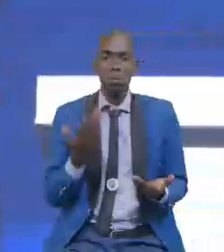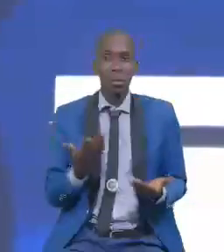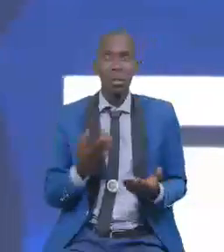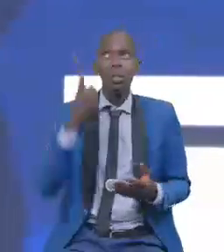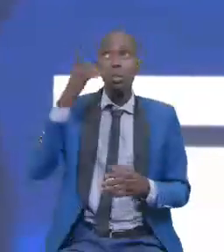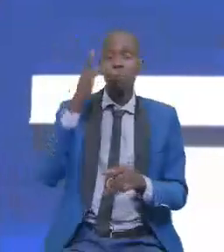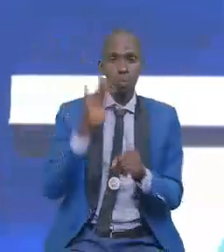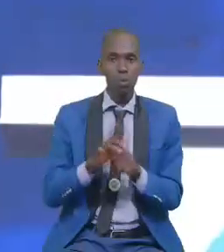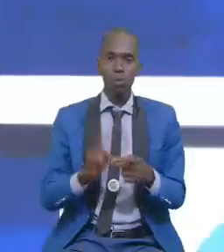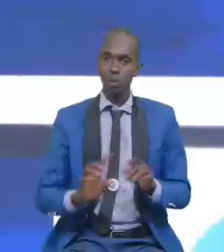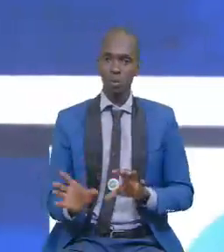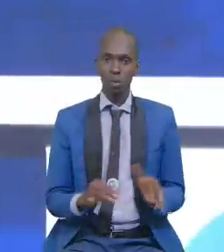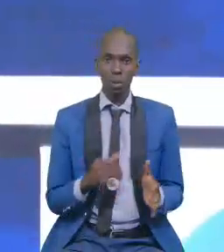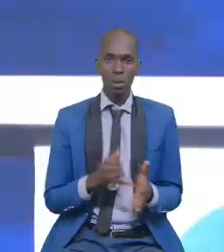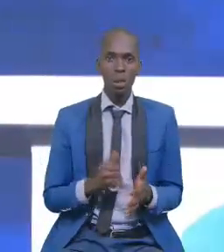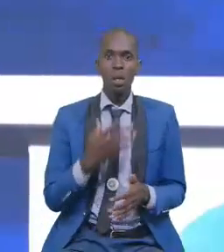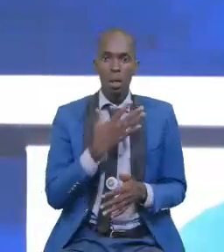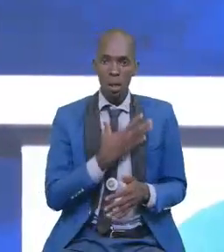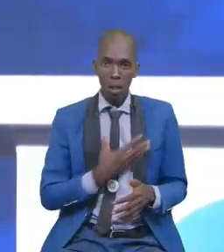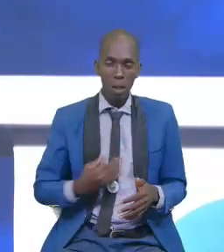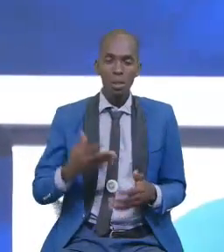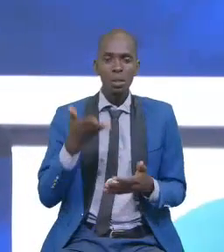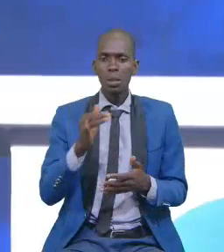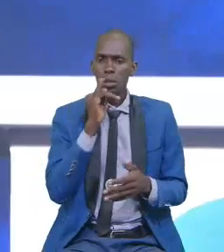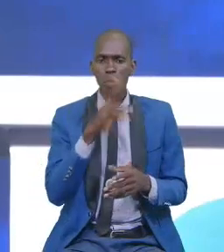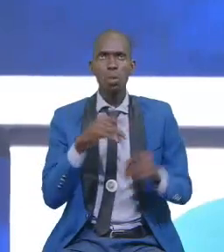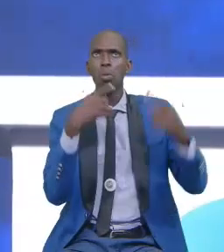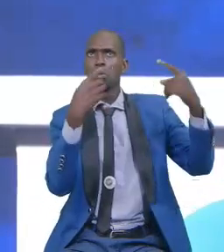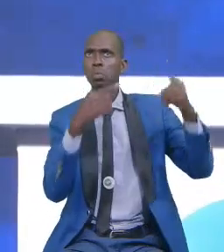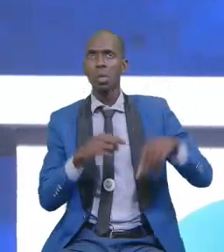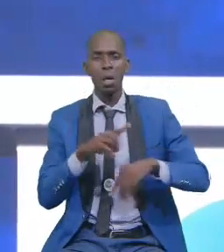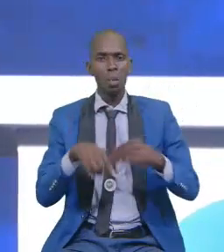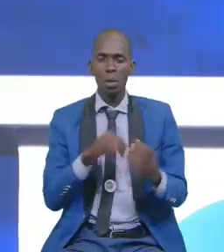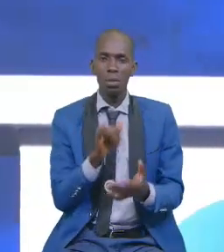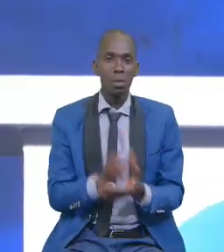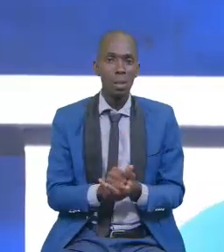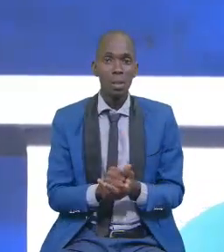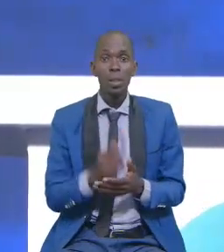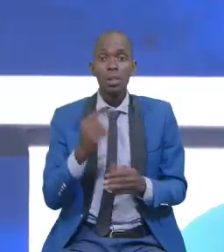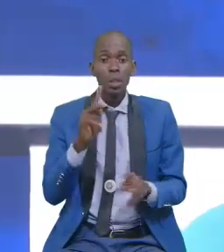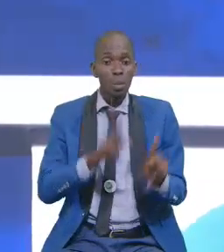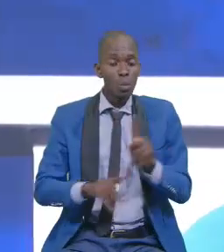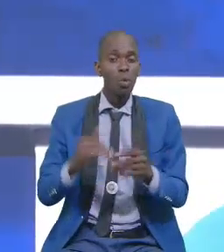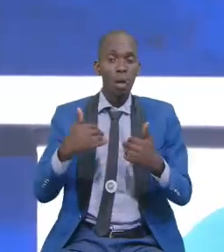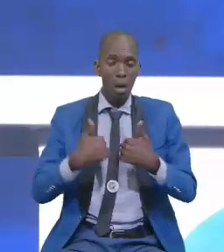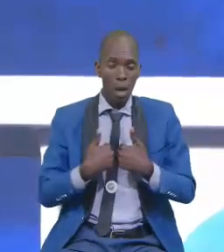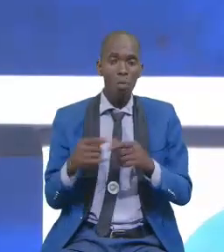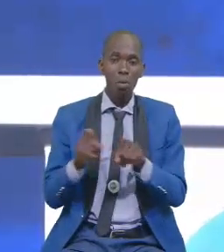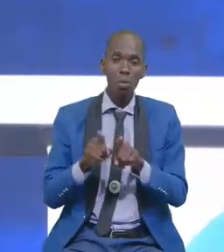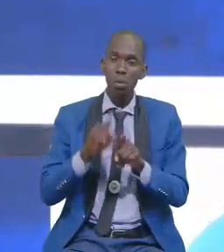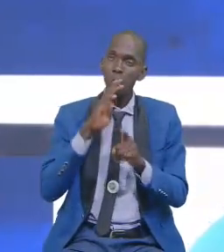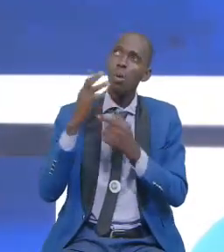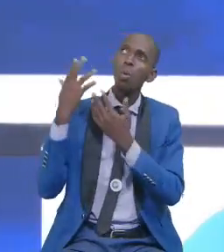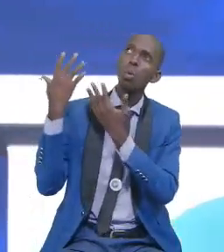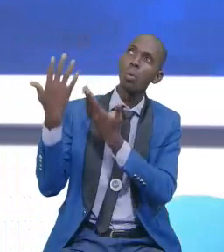it. And there is no argument about it. The people have been waiting for that